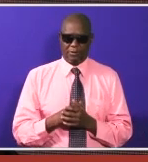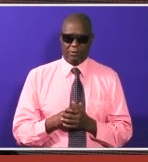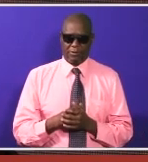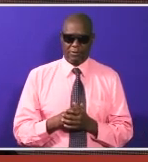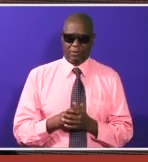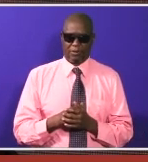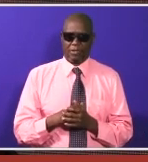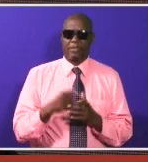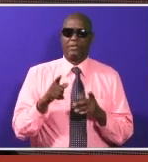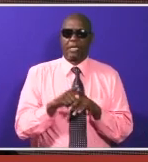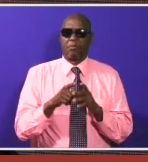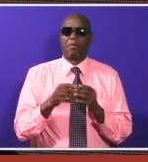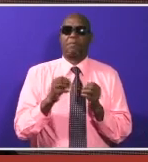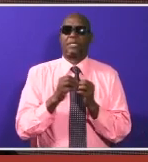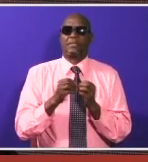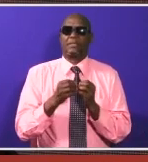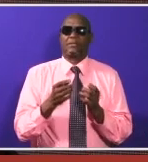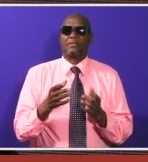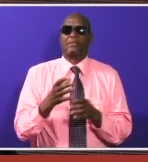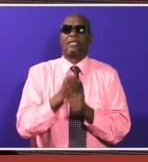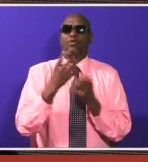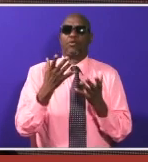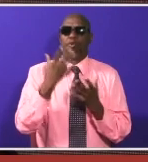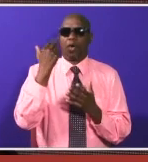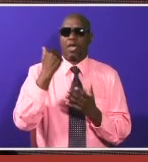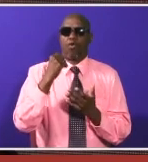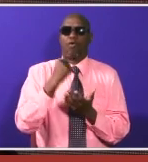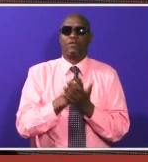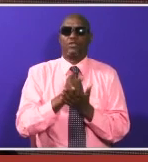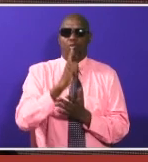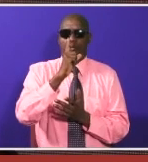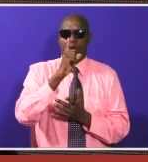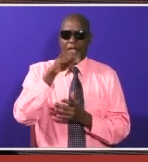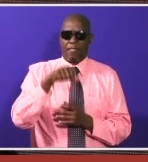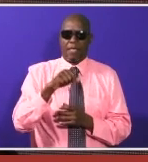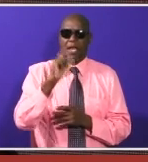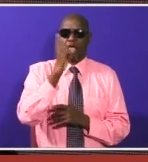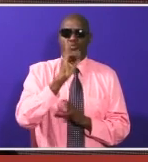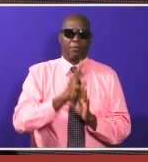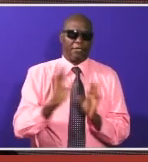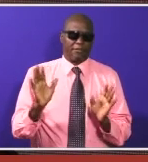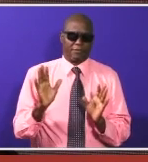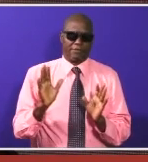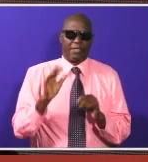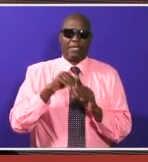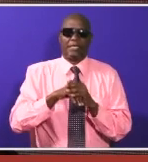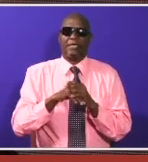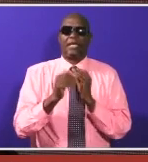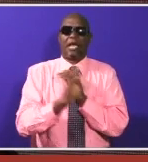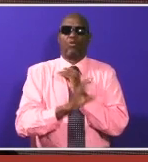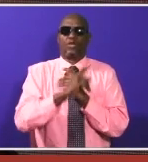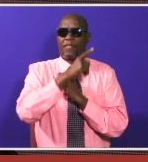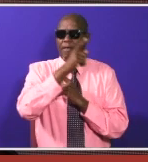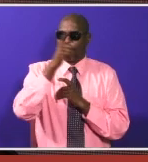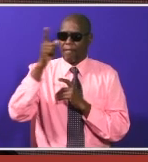our stakeholders, because our offices are just in Nairobi. So for us, we need to meet our stakeholders who are across the country. And meeting